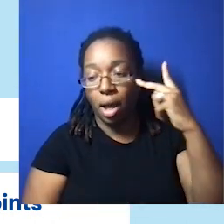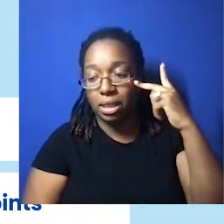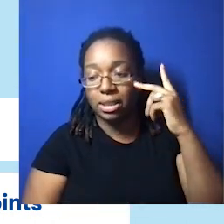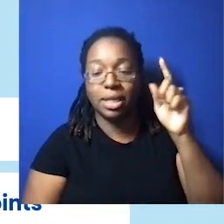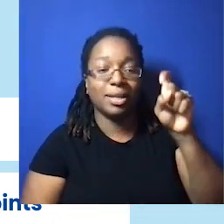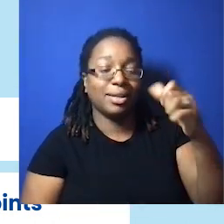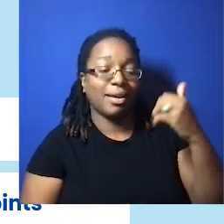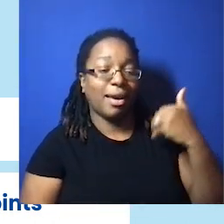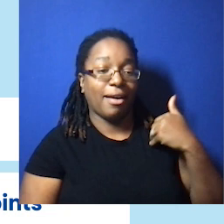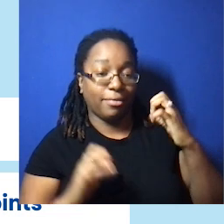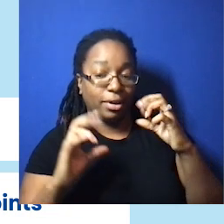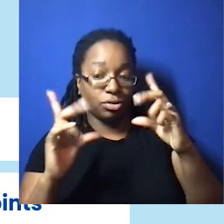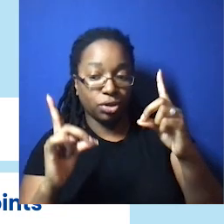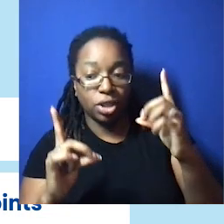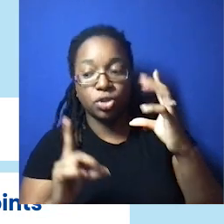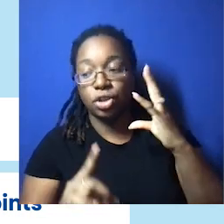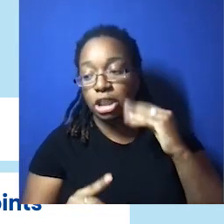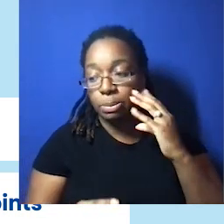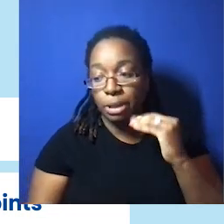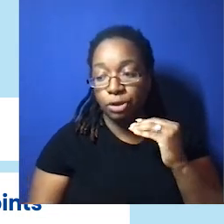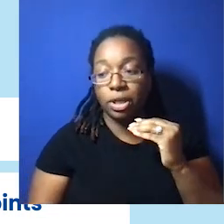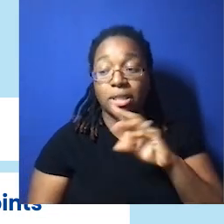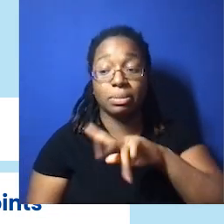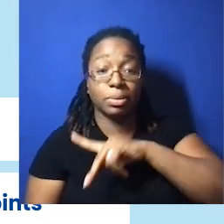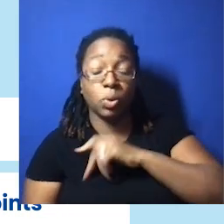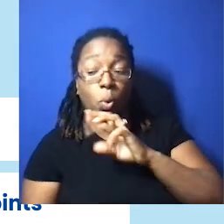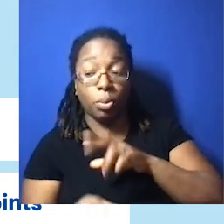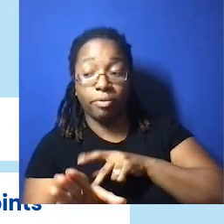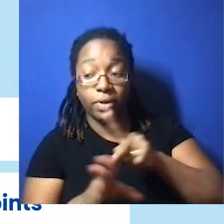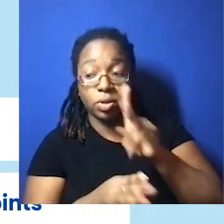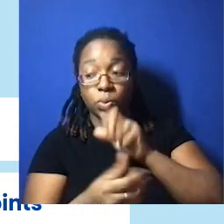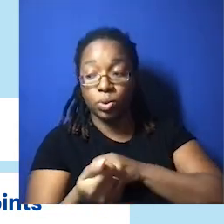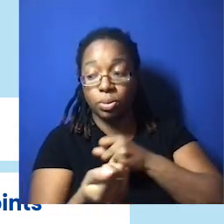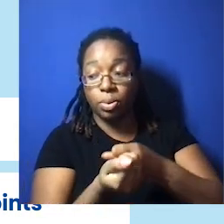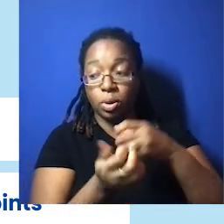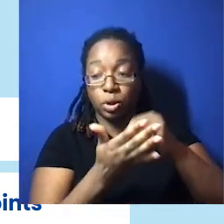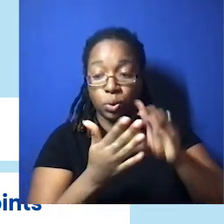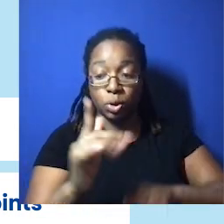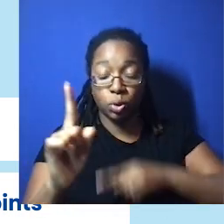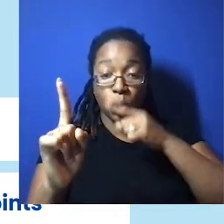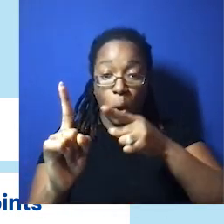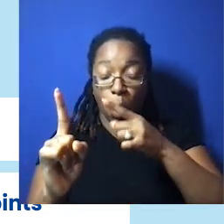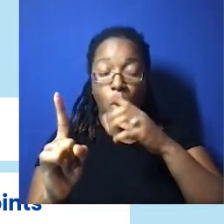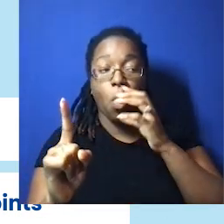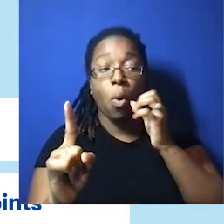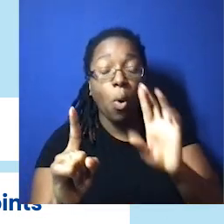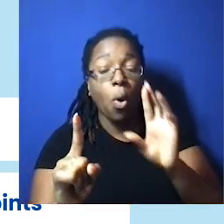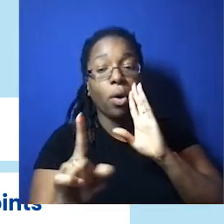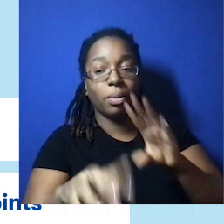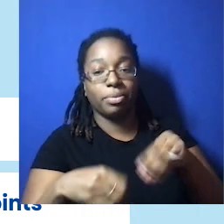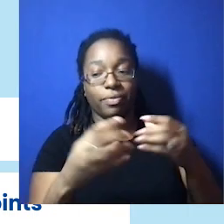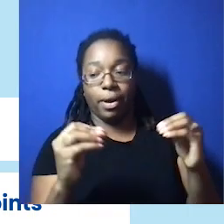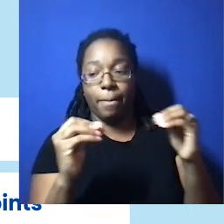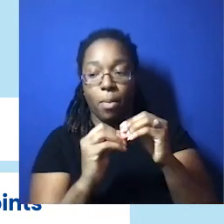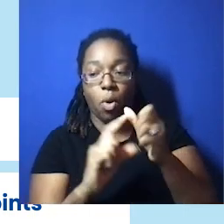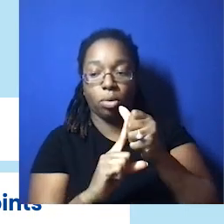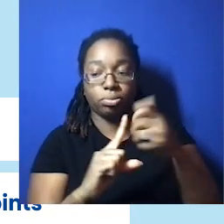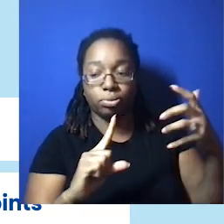or professional, that support the student's goals or provide further experiences applicable to the Knauss program.